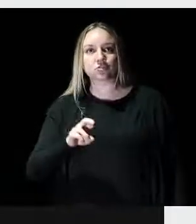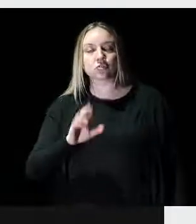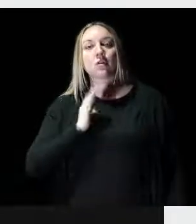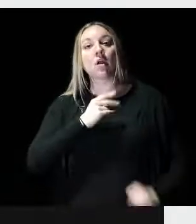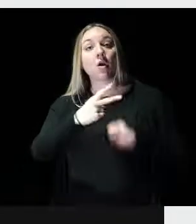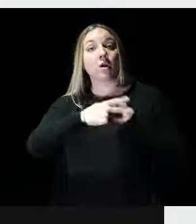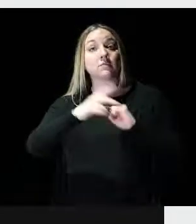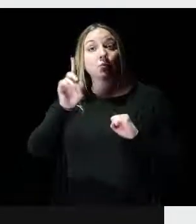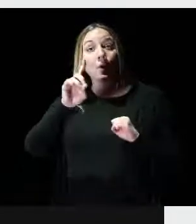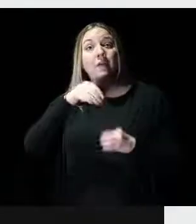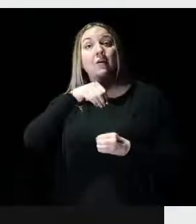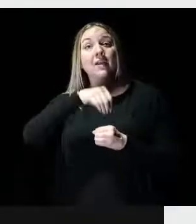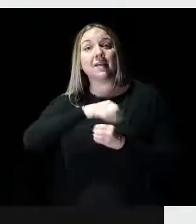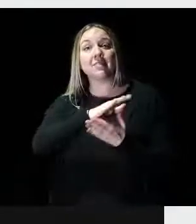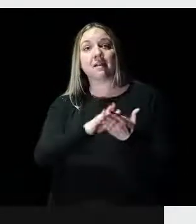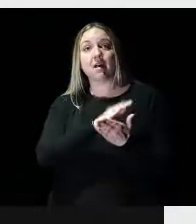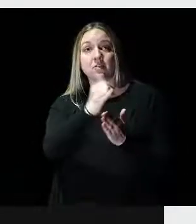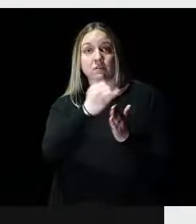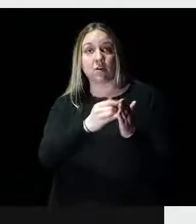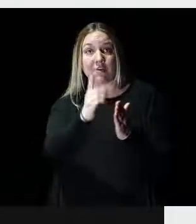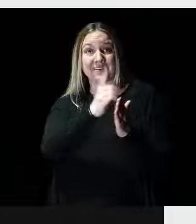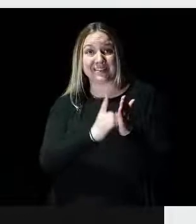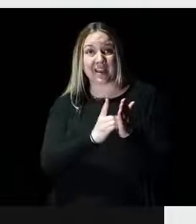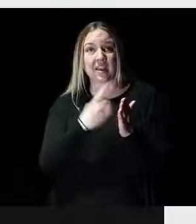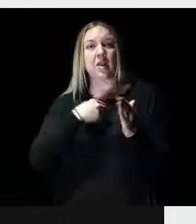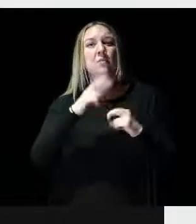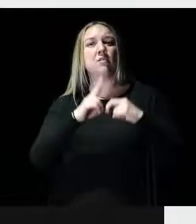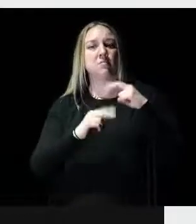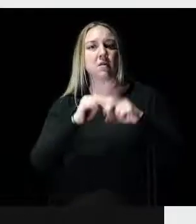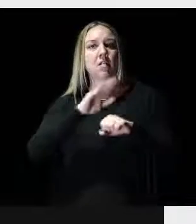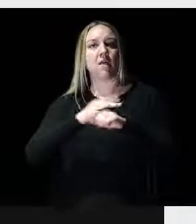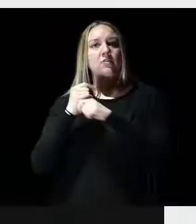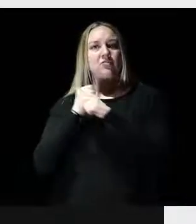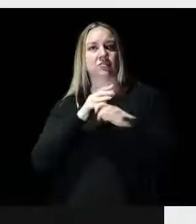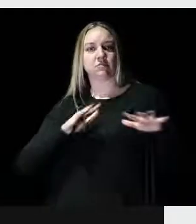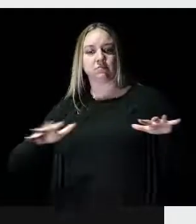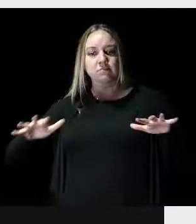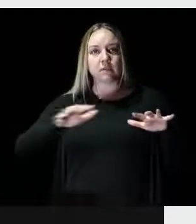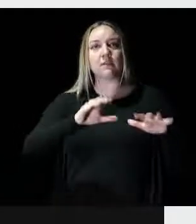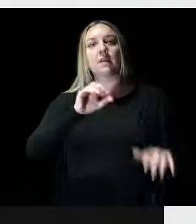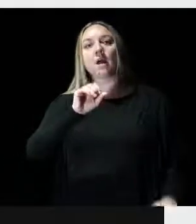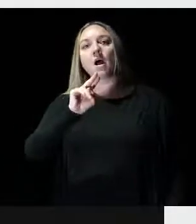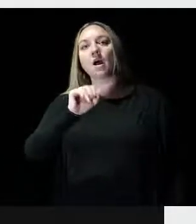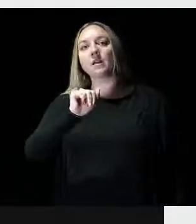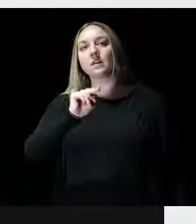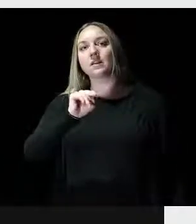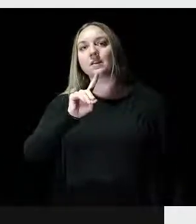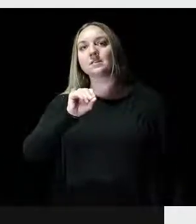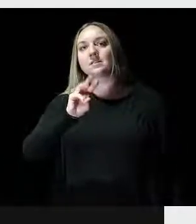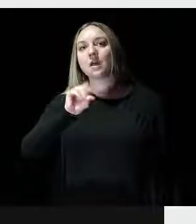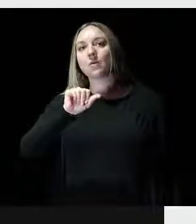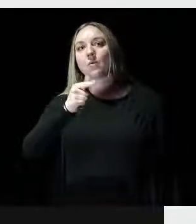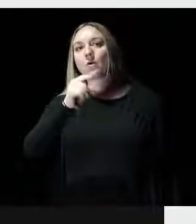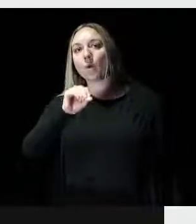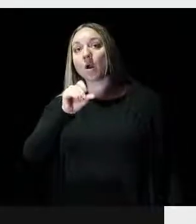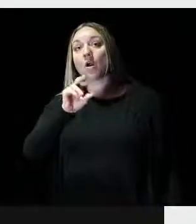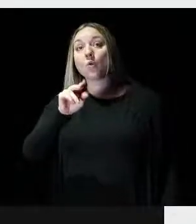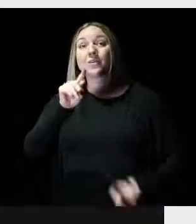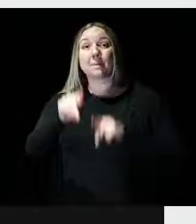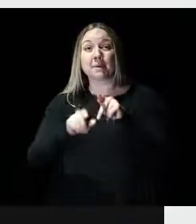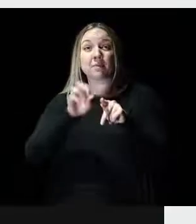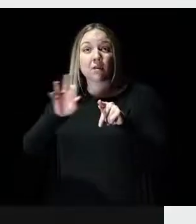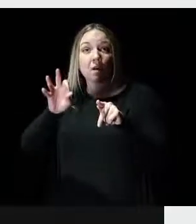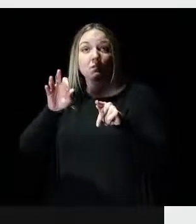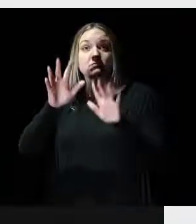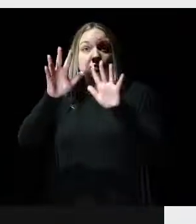Art and Design, which was built on the traditional territory of the Onondaga, or the people of the Great Hill. In English,